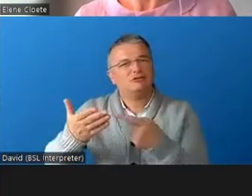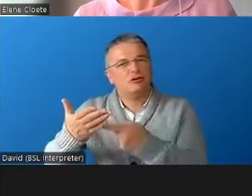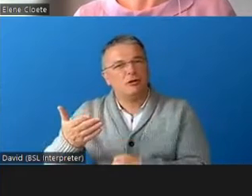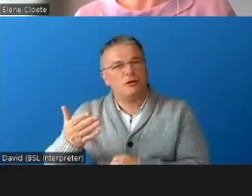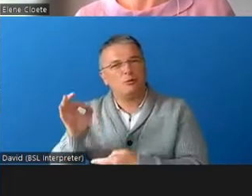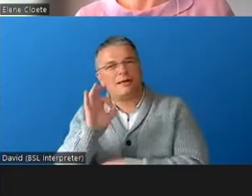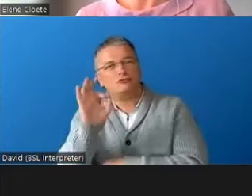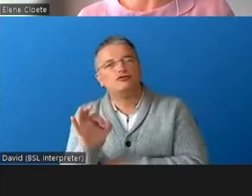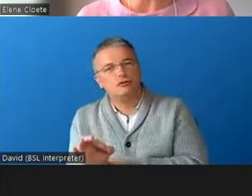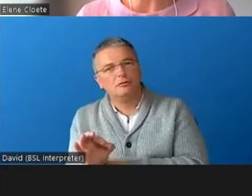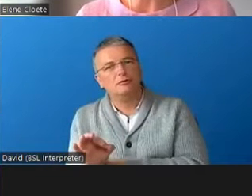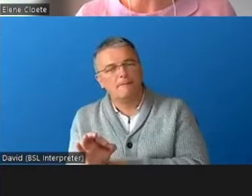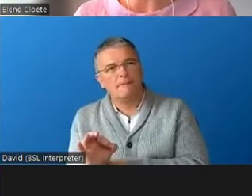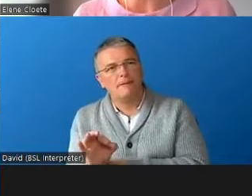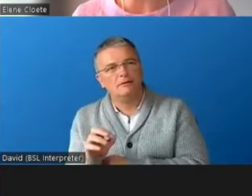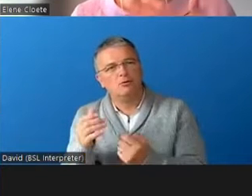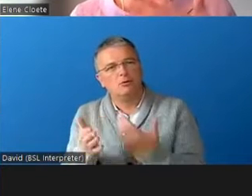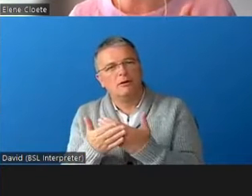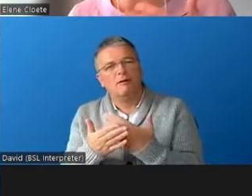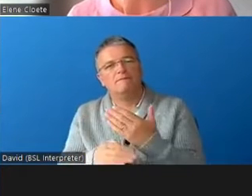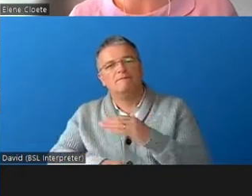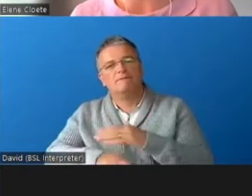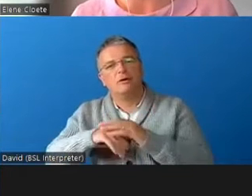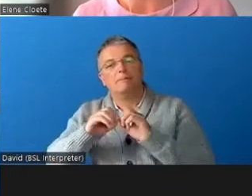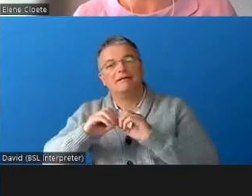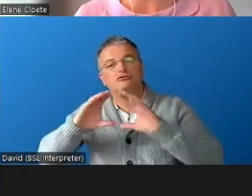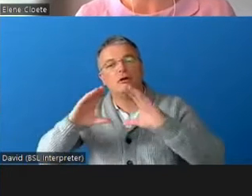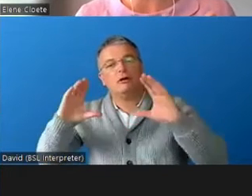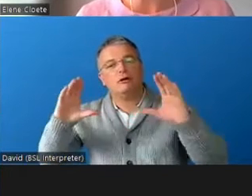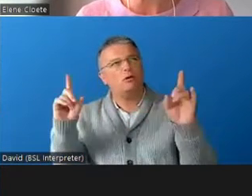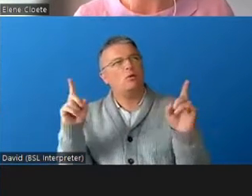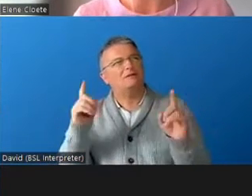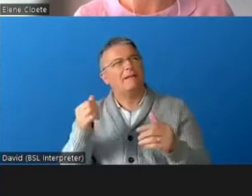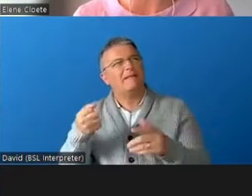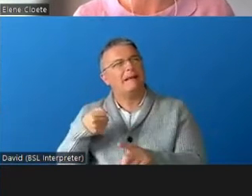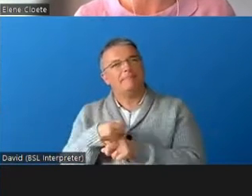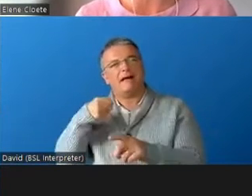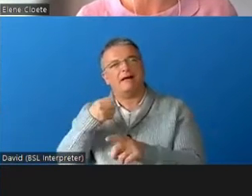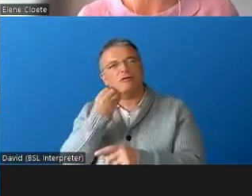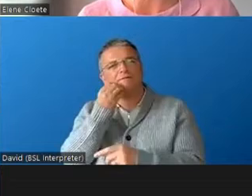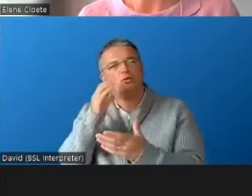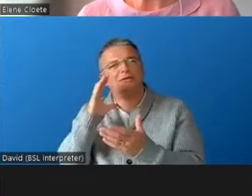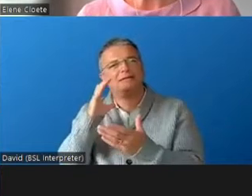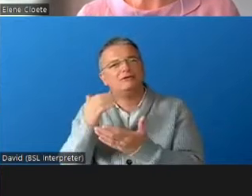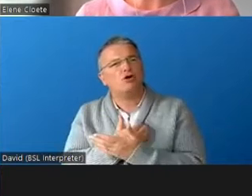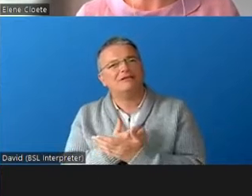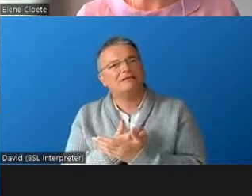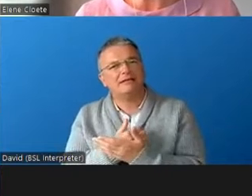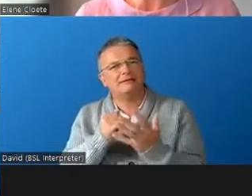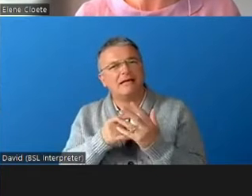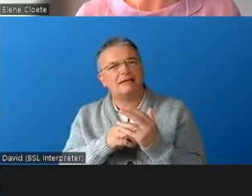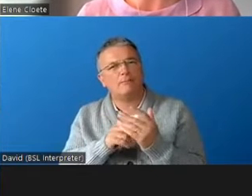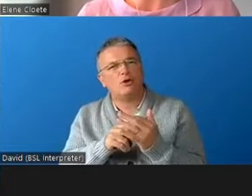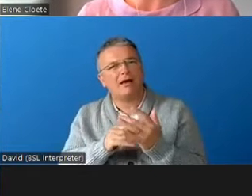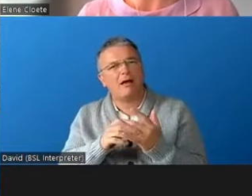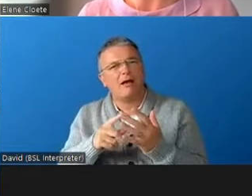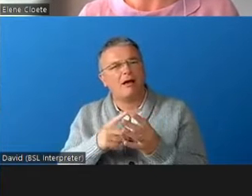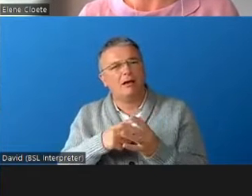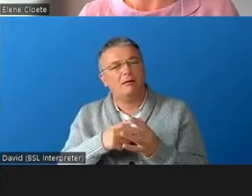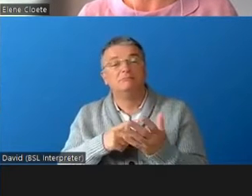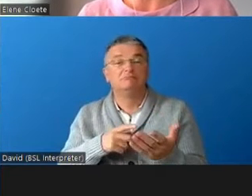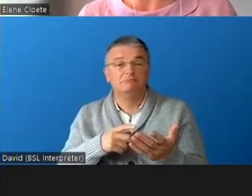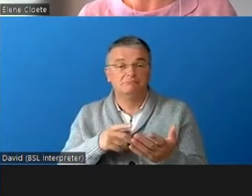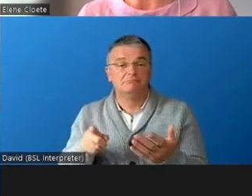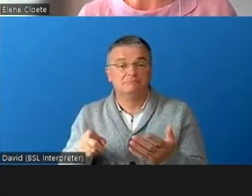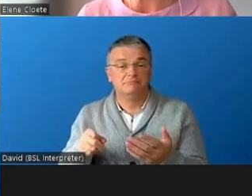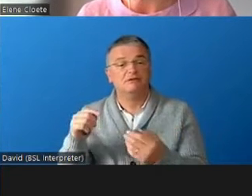question to get the full picture of what the impact of food insecurity is in Santa Monica. And to that end, they then ended